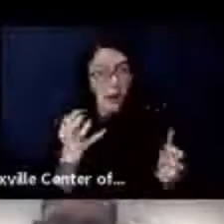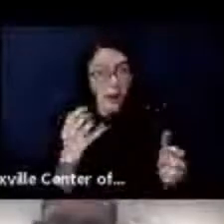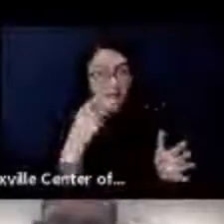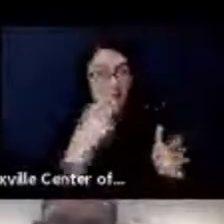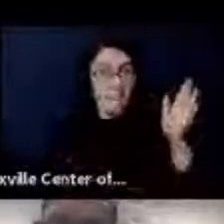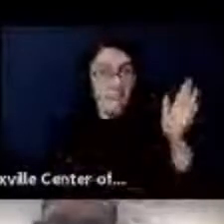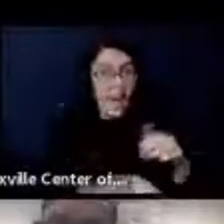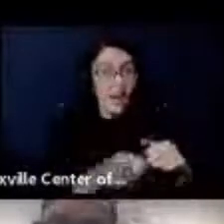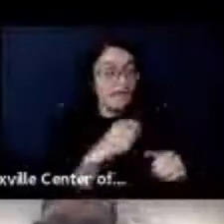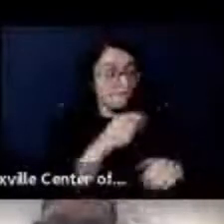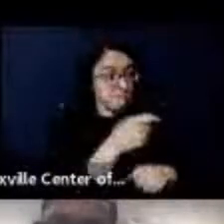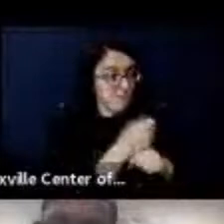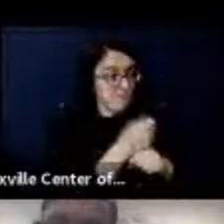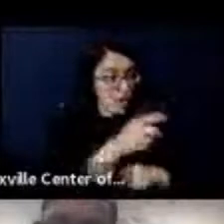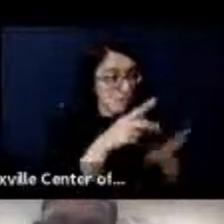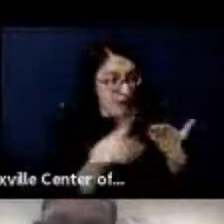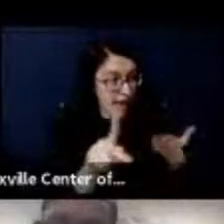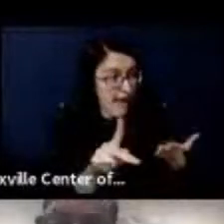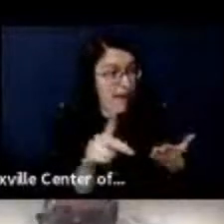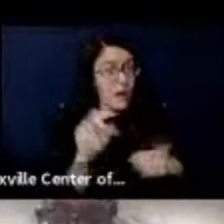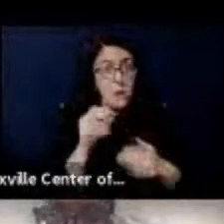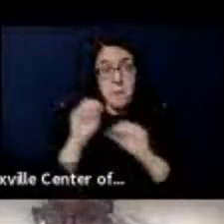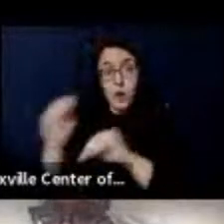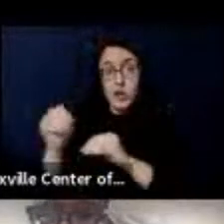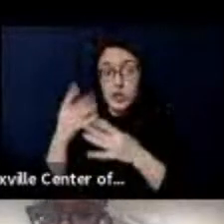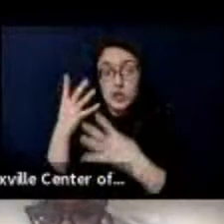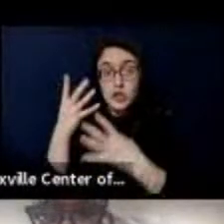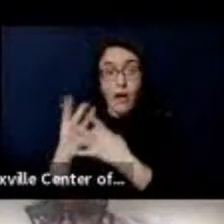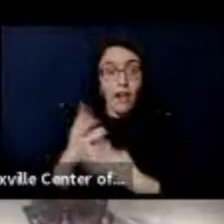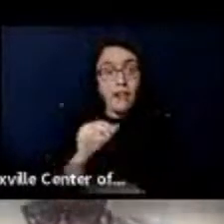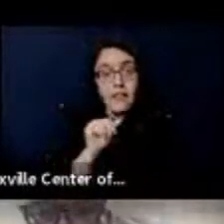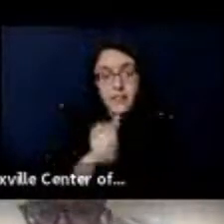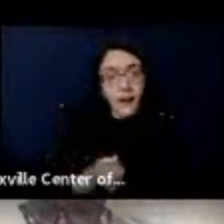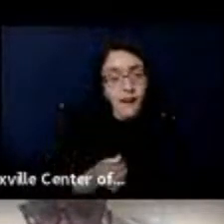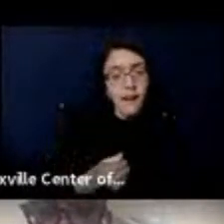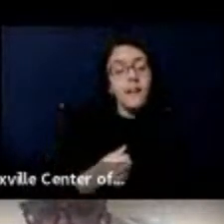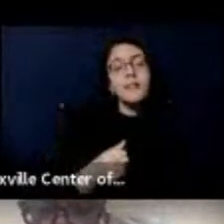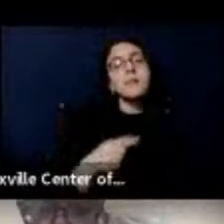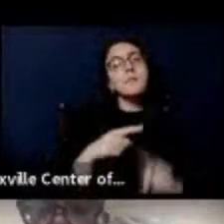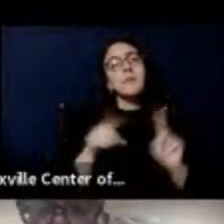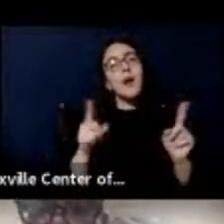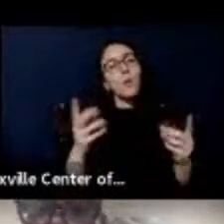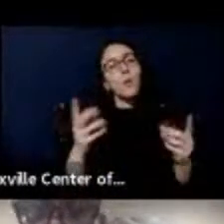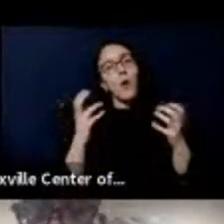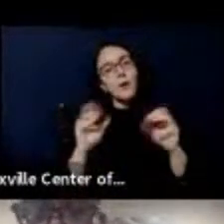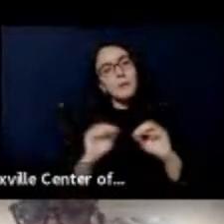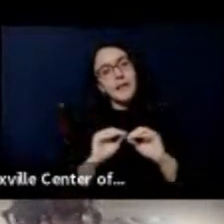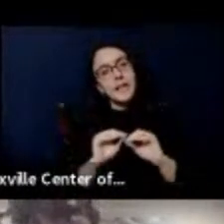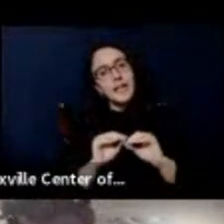jail. It's just not. But the intention is to make it very clear